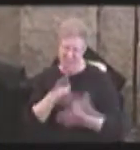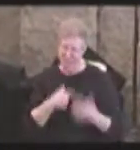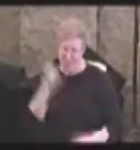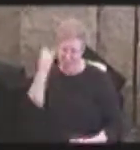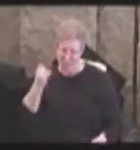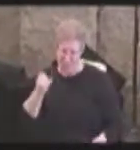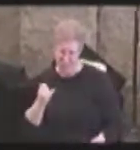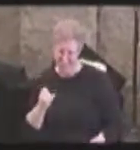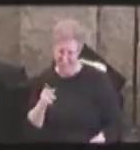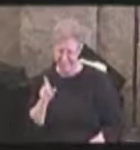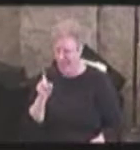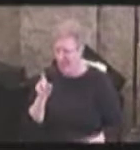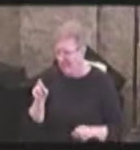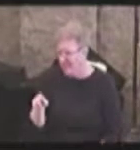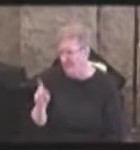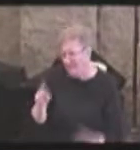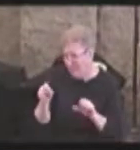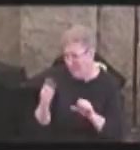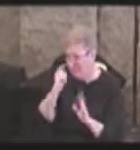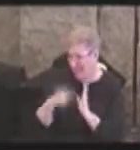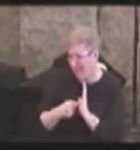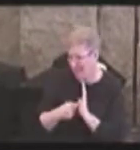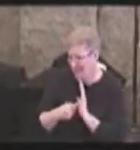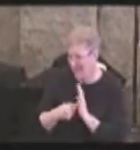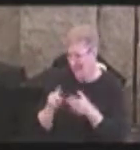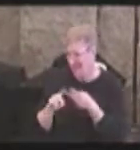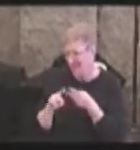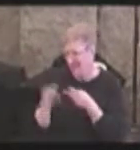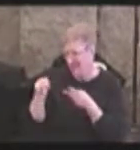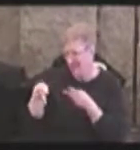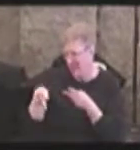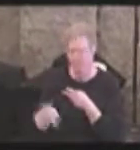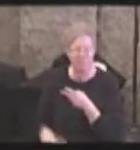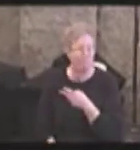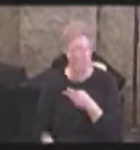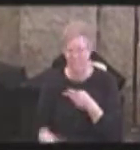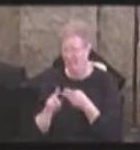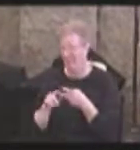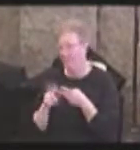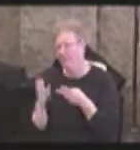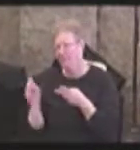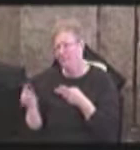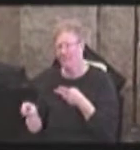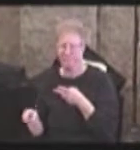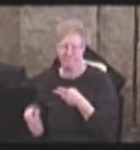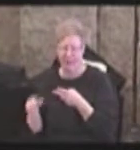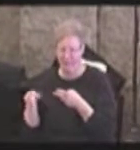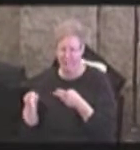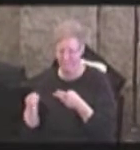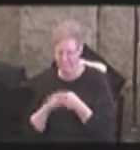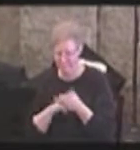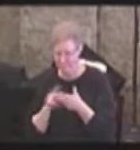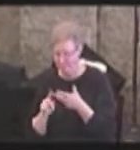So you have to be able to recognize it when it shows. So that's the second app. Again, and that one's about kind of your wants and your needs.